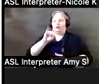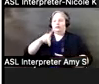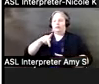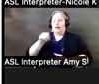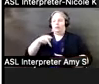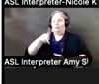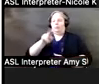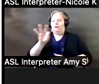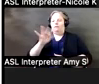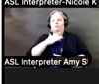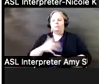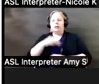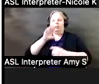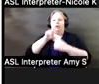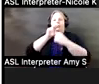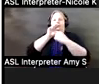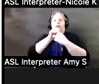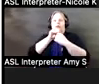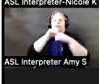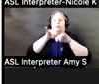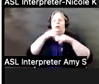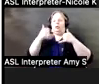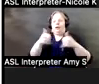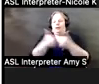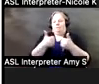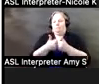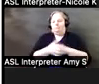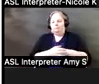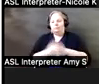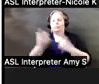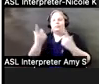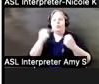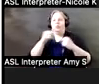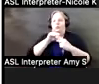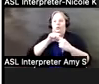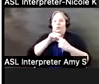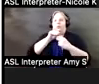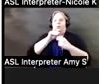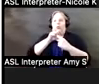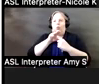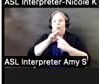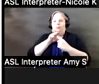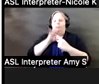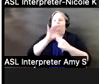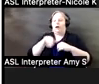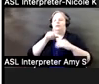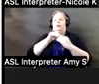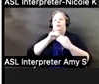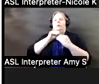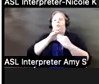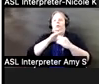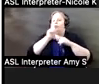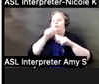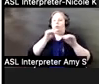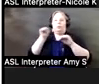person rests their mouth when they're playing. So all that they need to do is sip or blow into the device. They don't need to move their head left